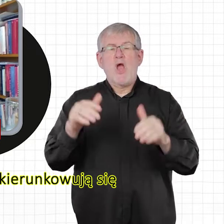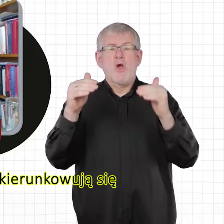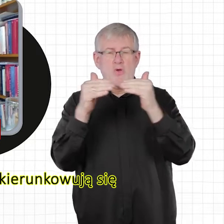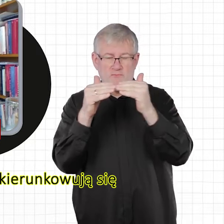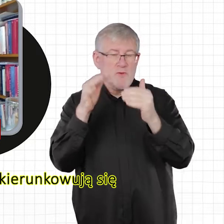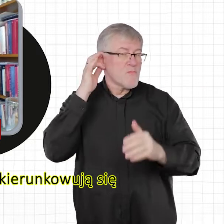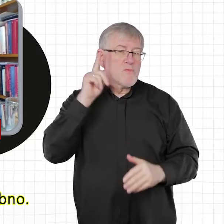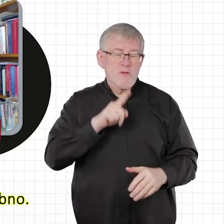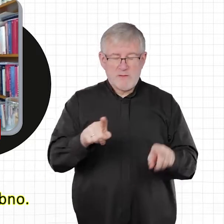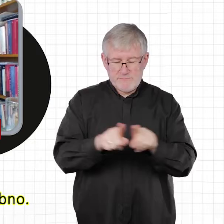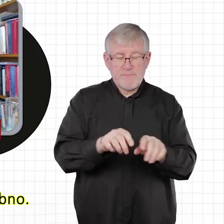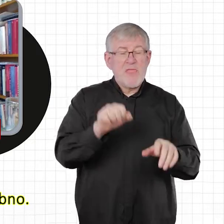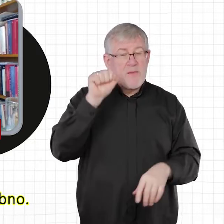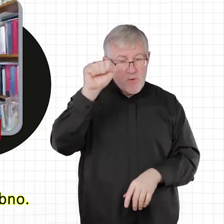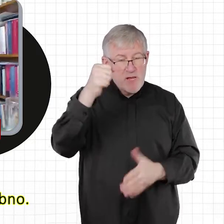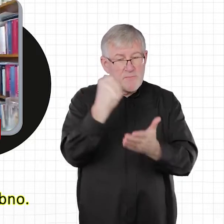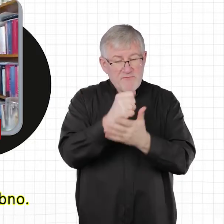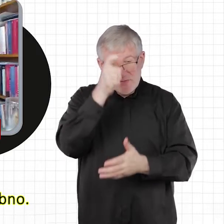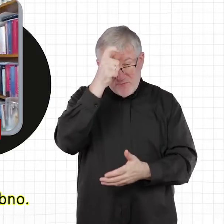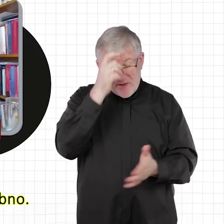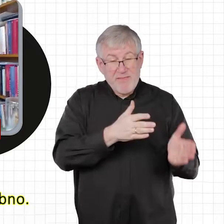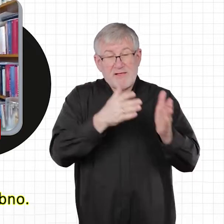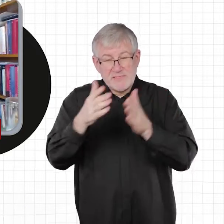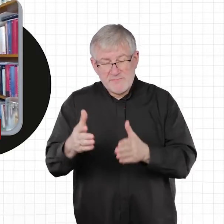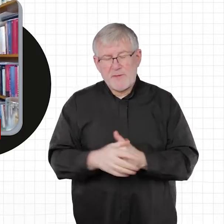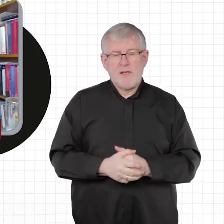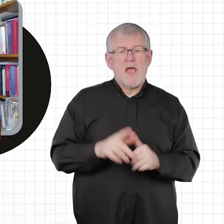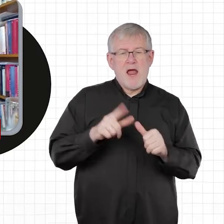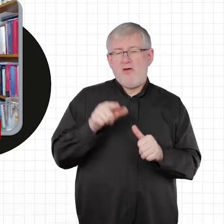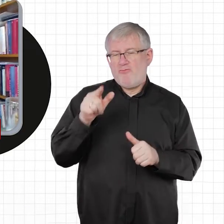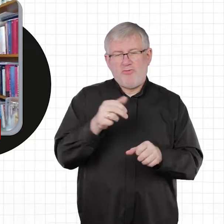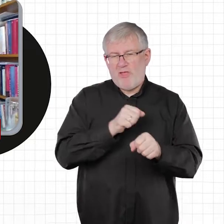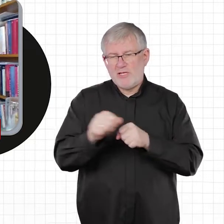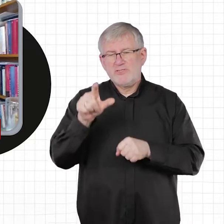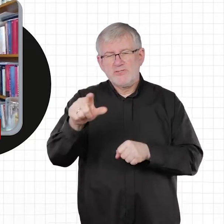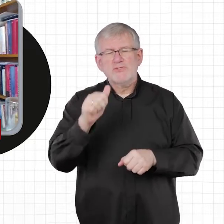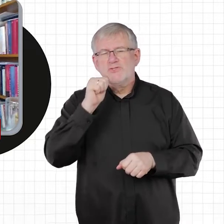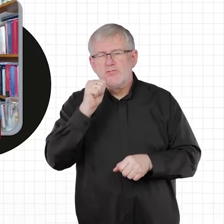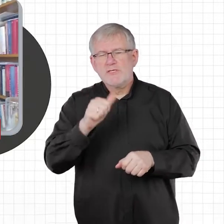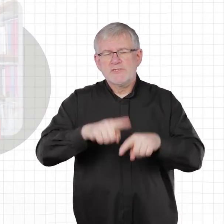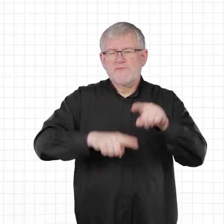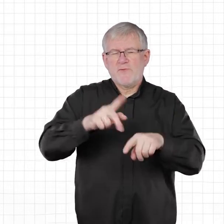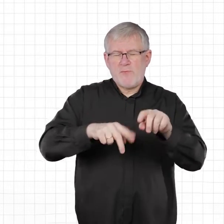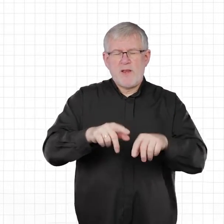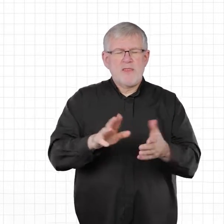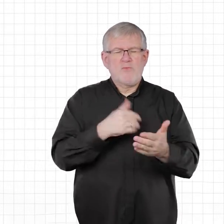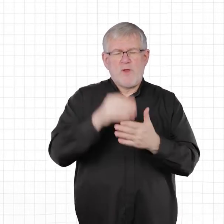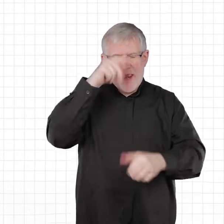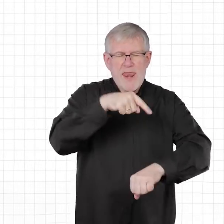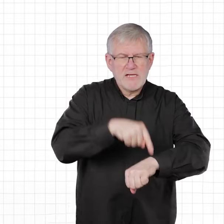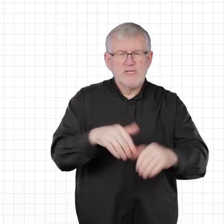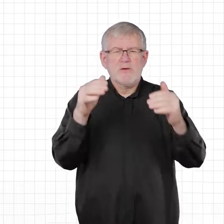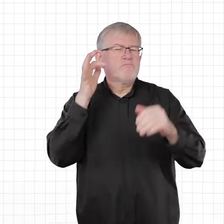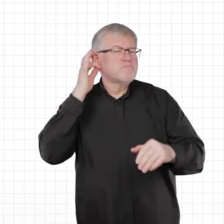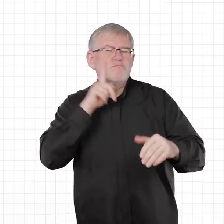this, the boys are separate, the girls are separate, and if we have a trans child, then that child can